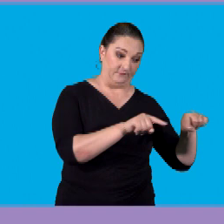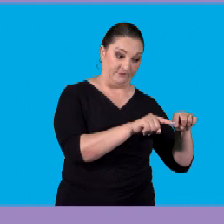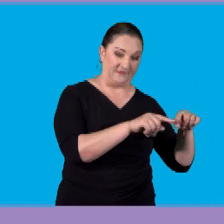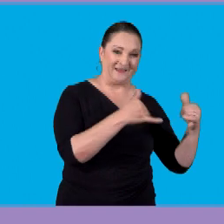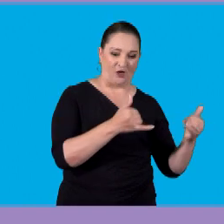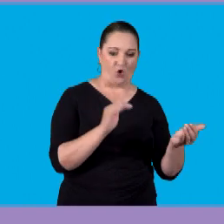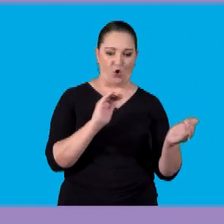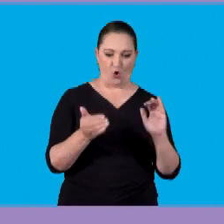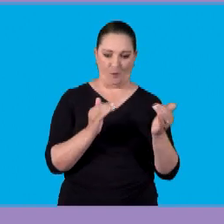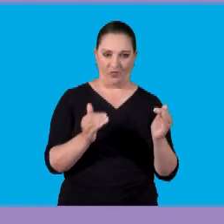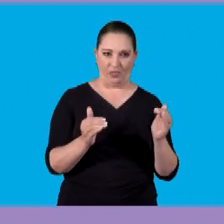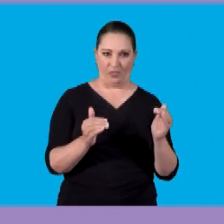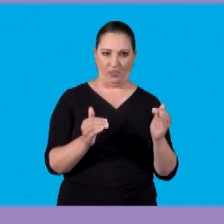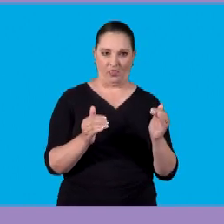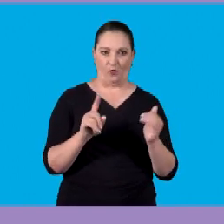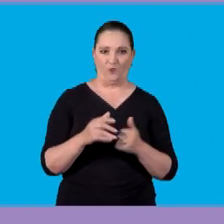with a rhombus,